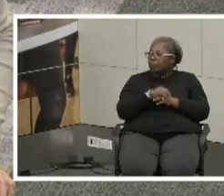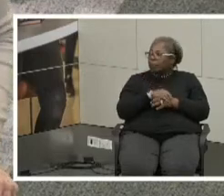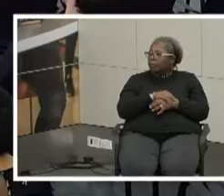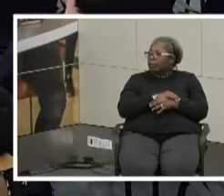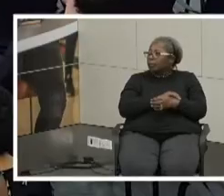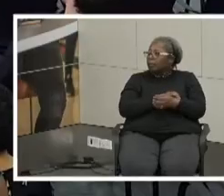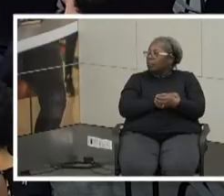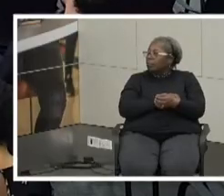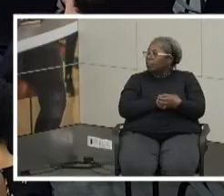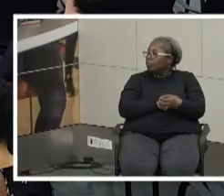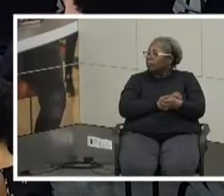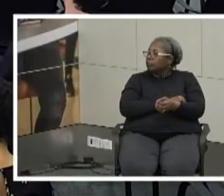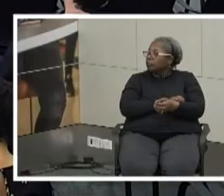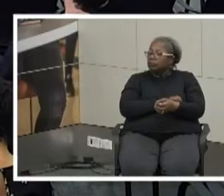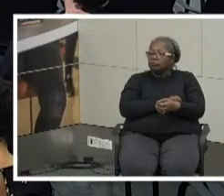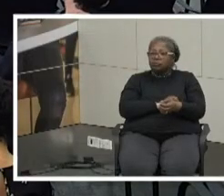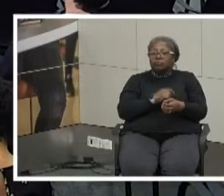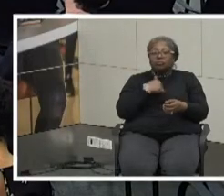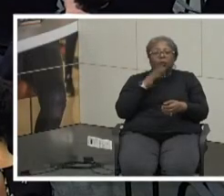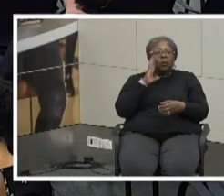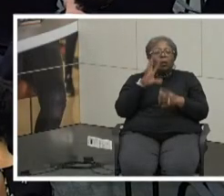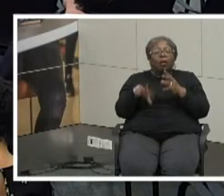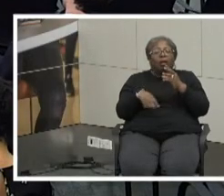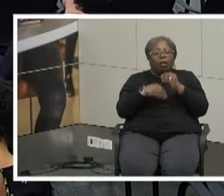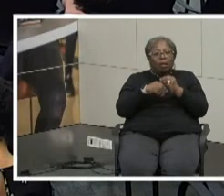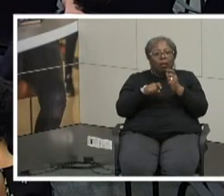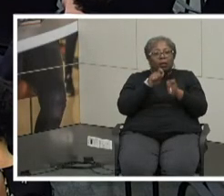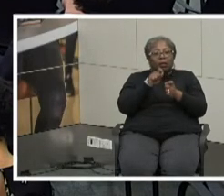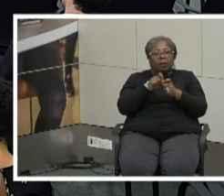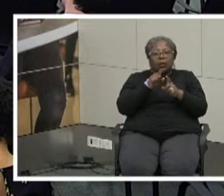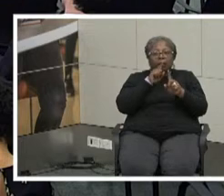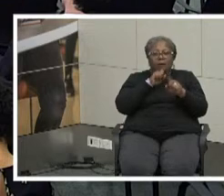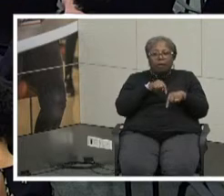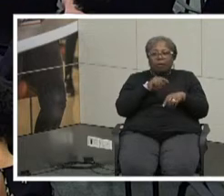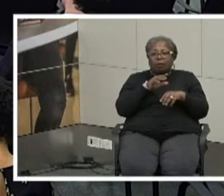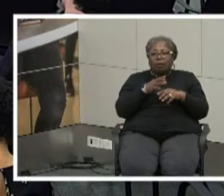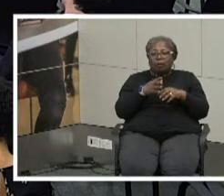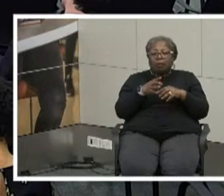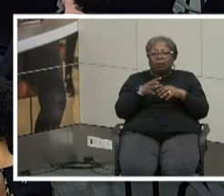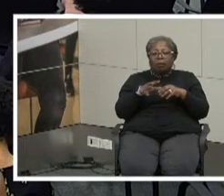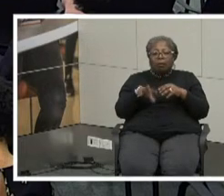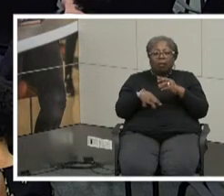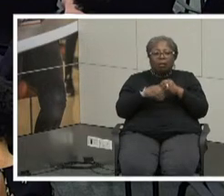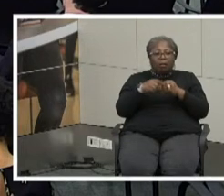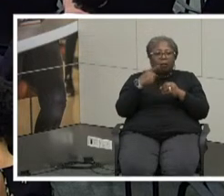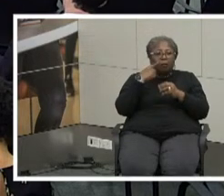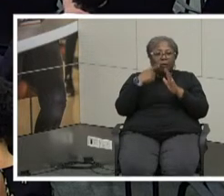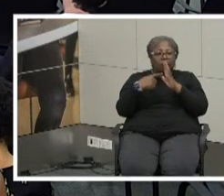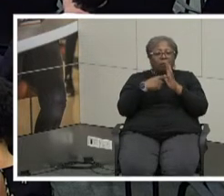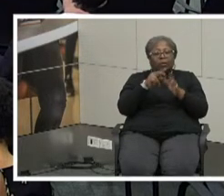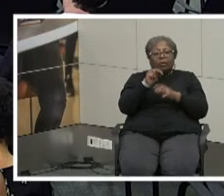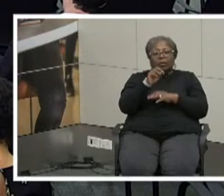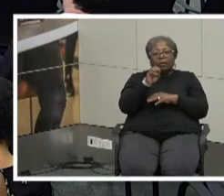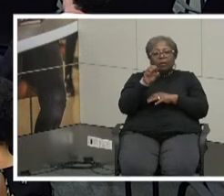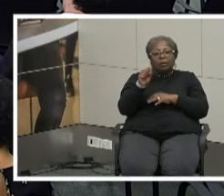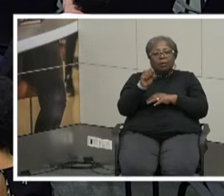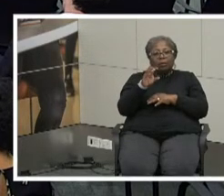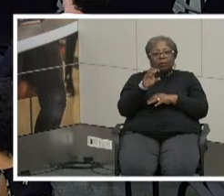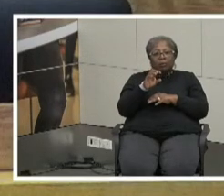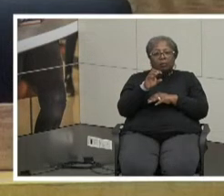add yeah and I would add that's exactly the answer but uh on top of that for example in the nas